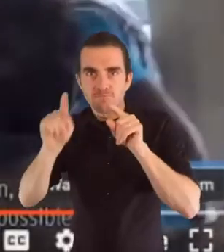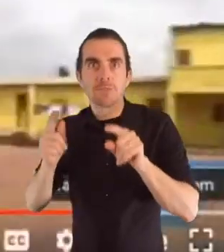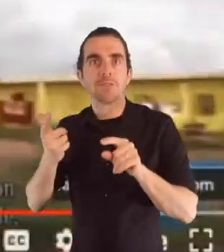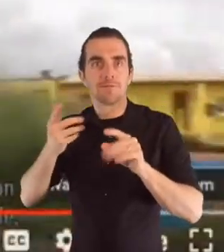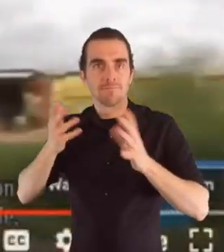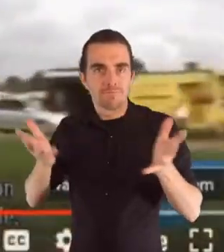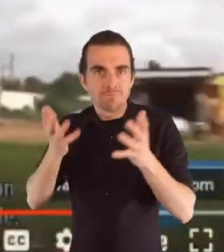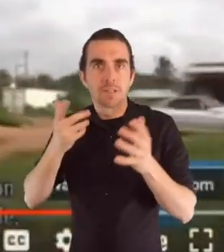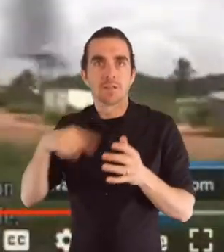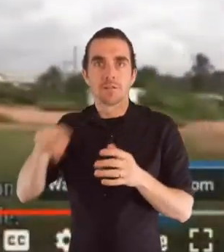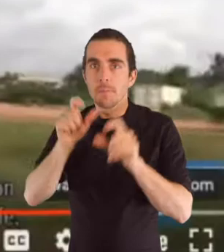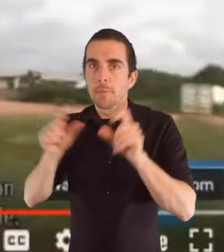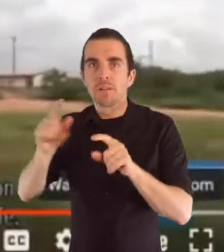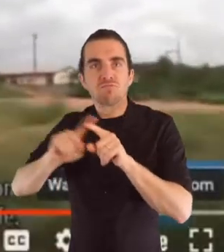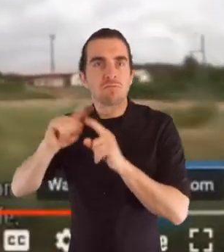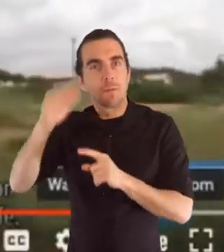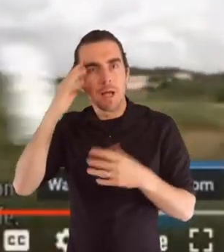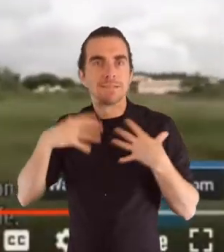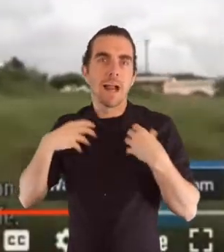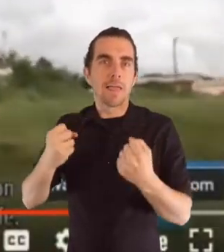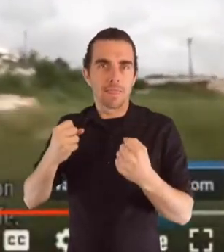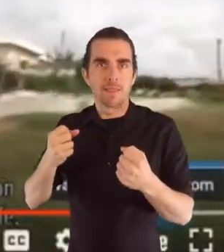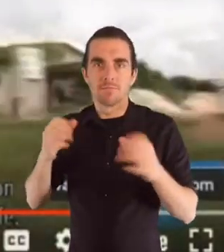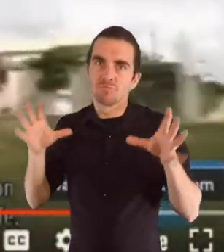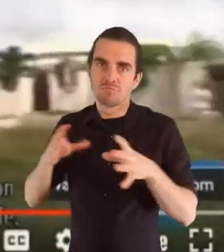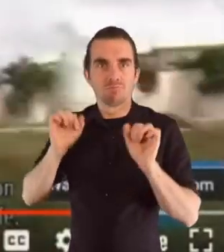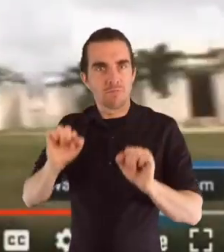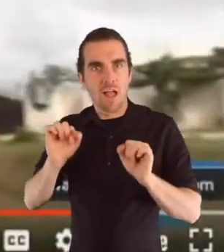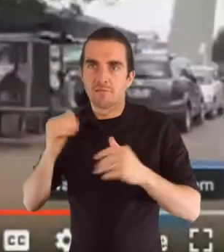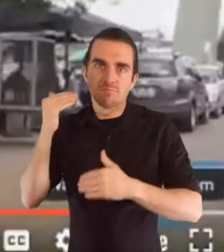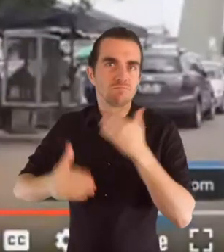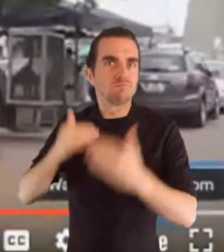to have mental condition and still live a normal life.